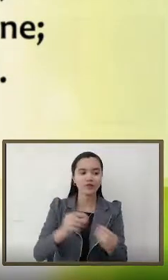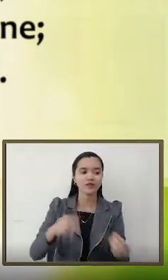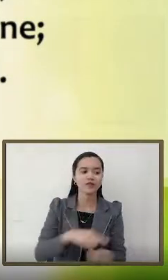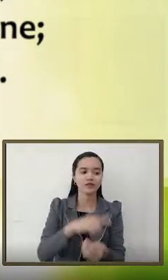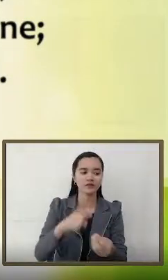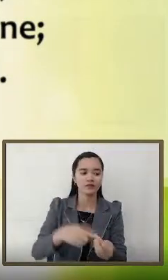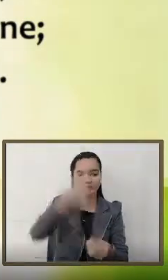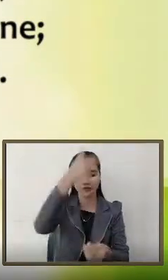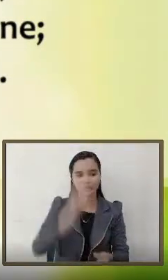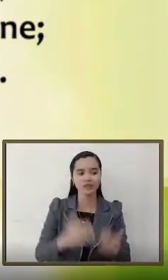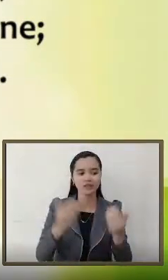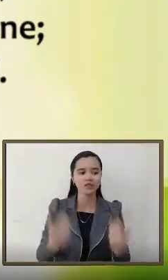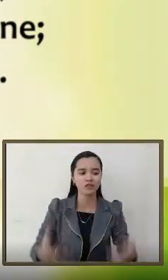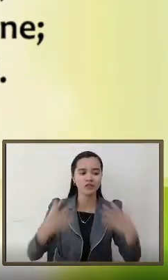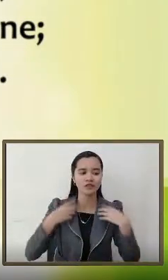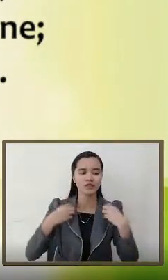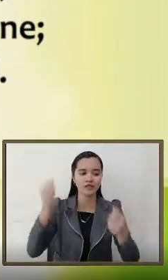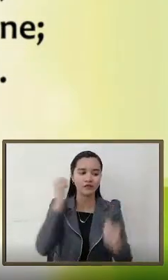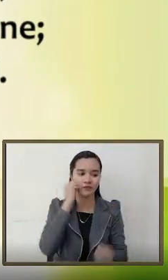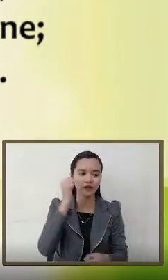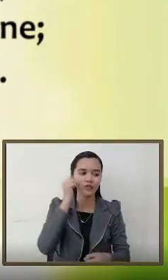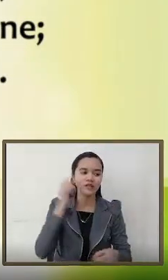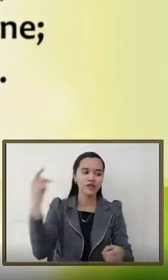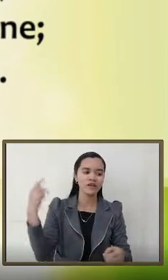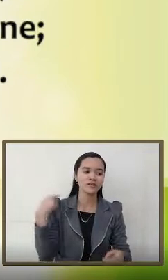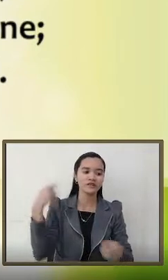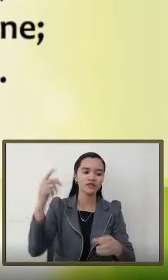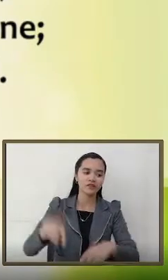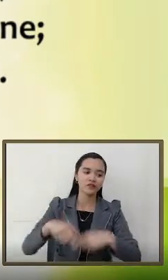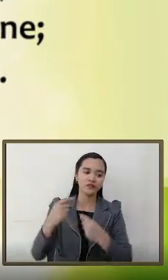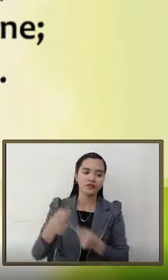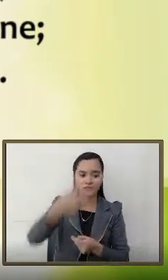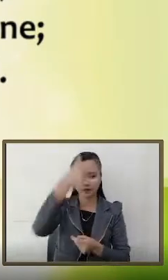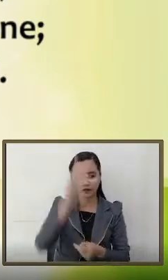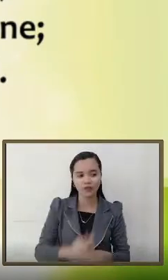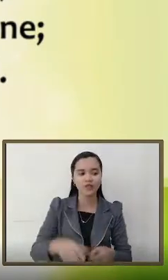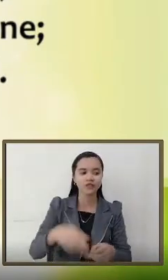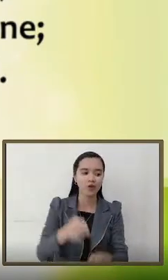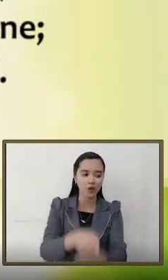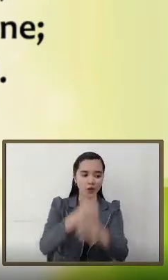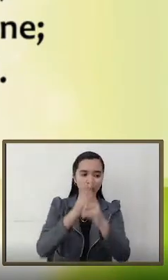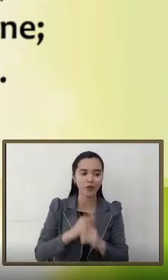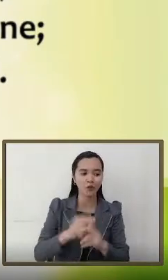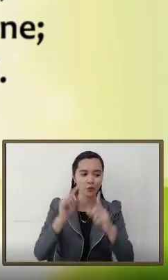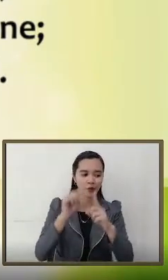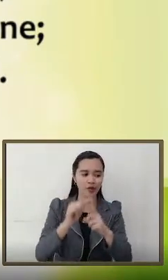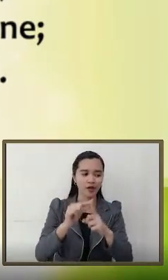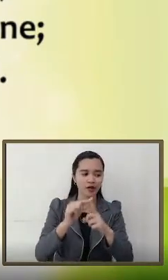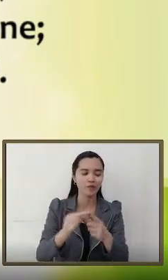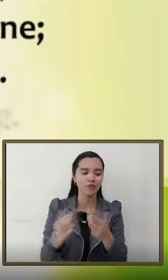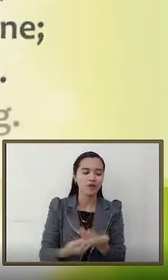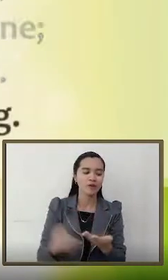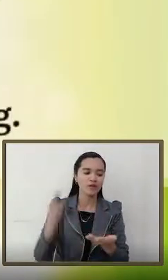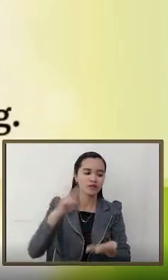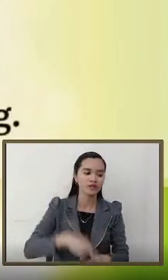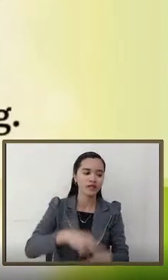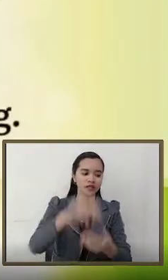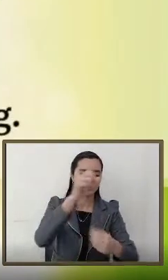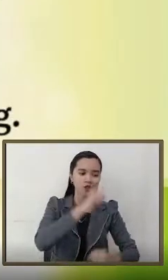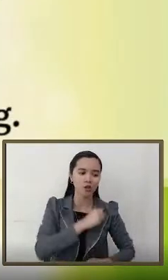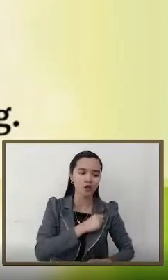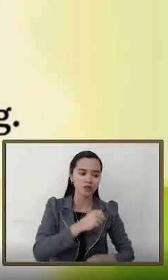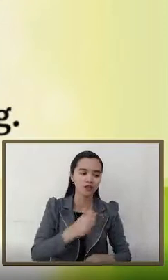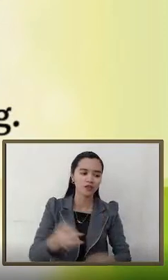your armor on. Stand firm, everyone. Rest your cause upon His holy word. Roast